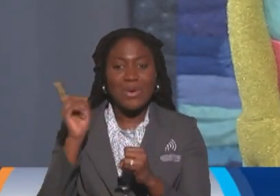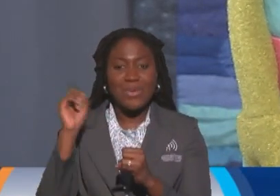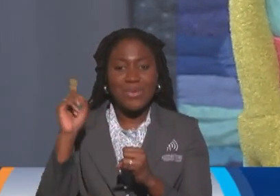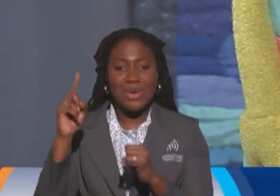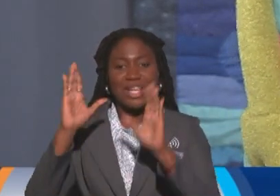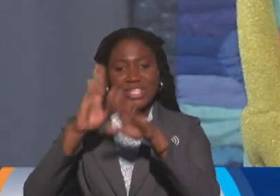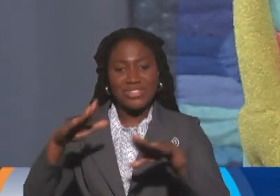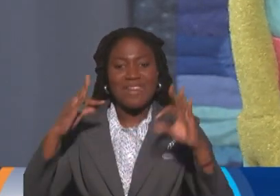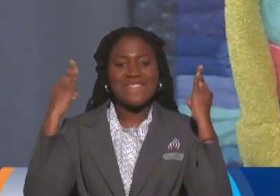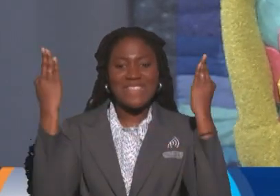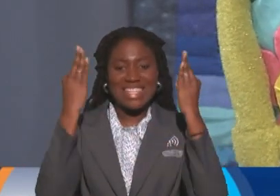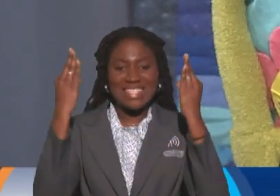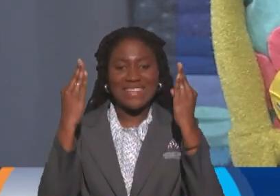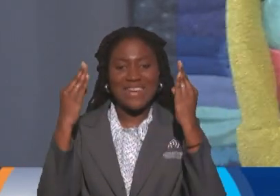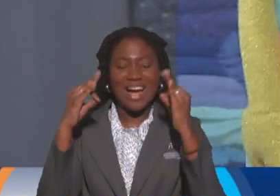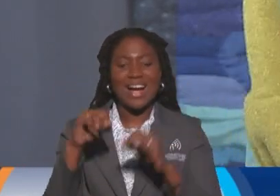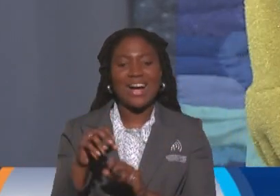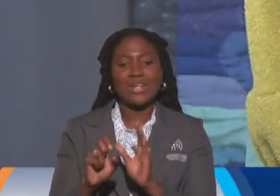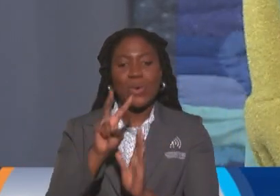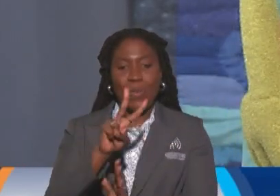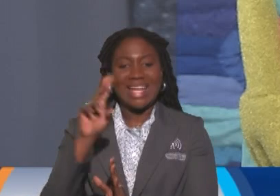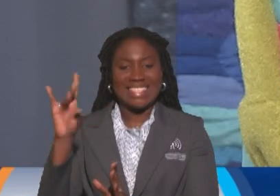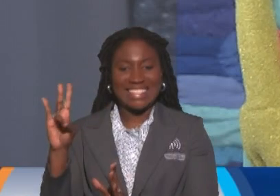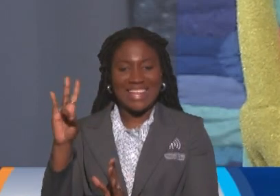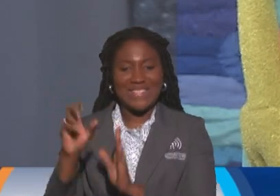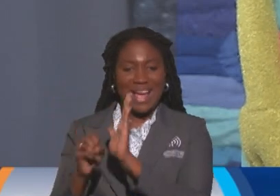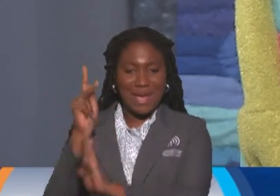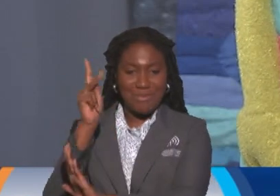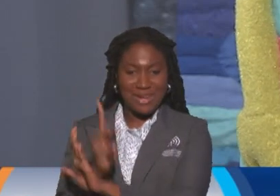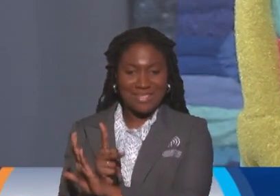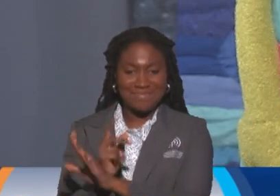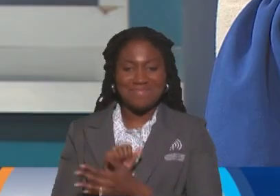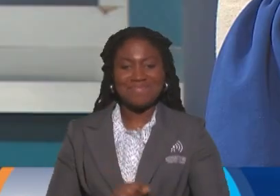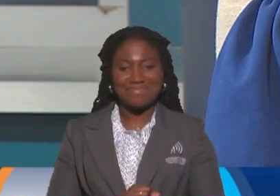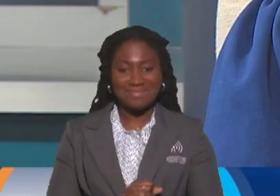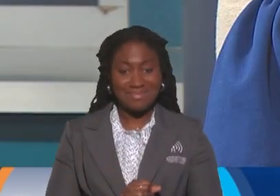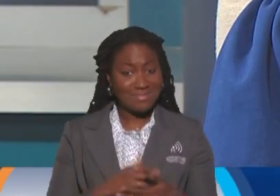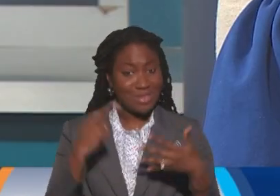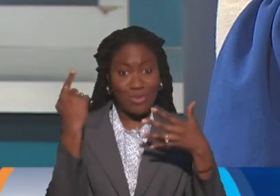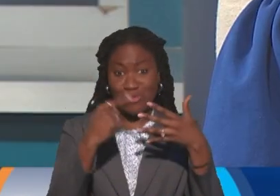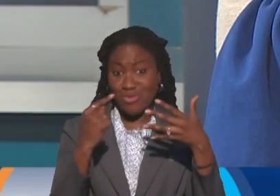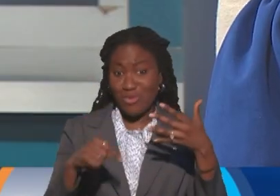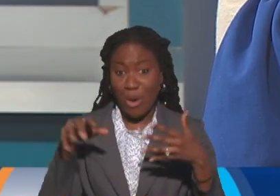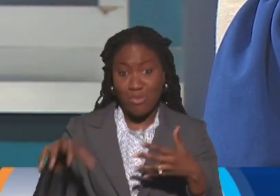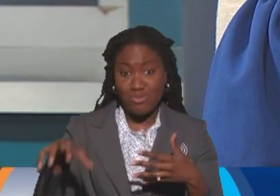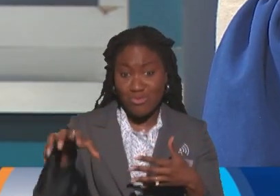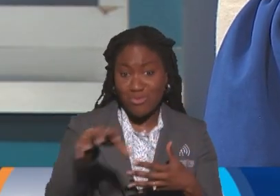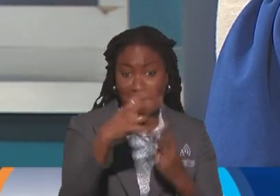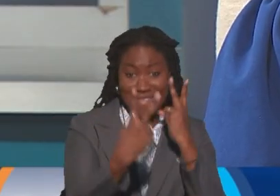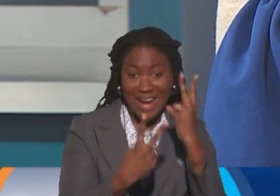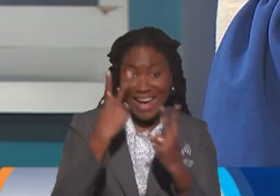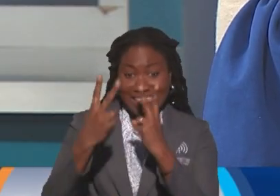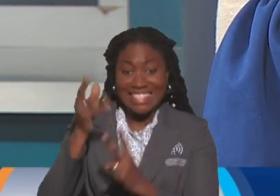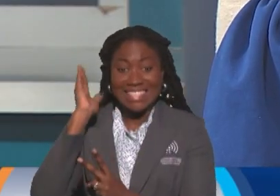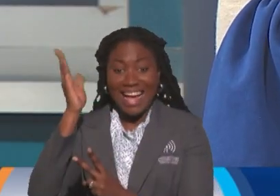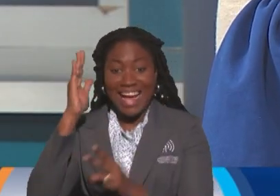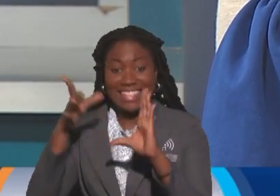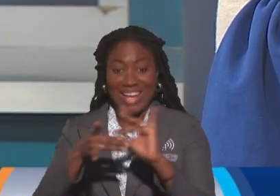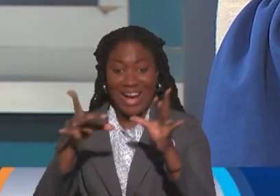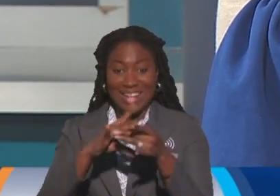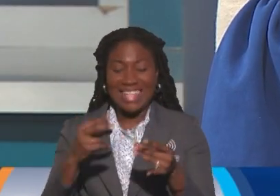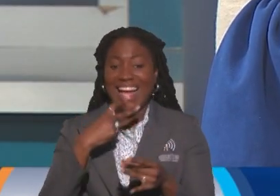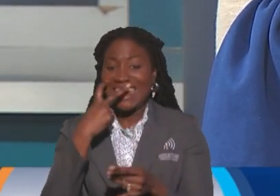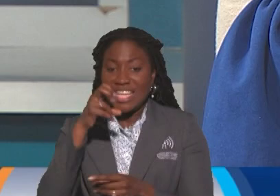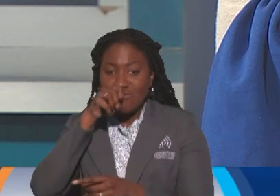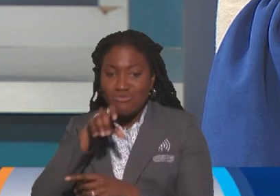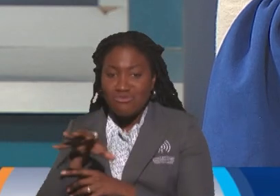the Children's Festival on the 27th of April. You've been all around the country over the last few weeks. Yes. Yeah, I can see Dragon Zelly clearly has